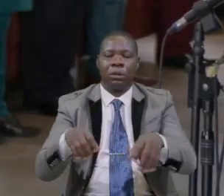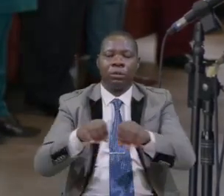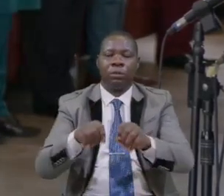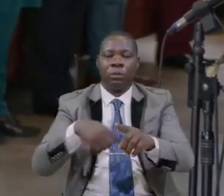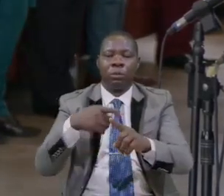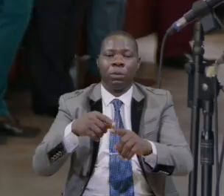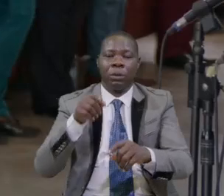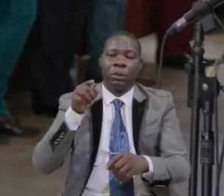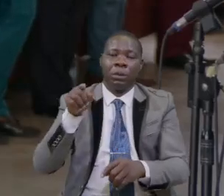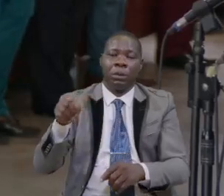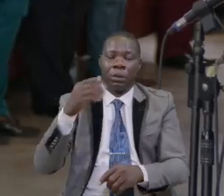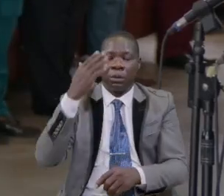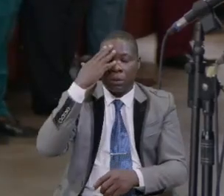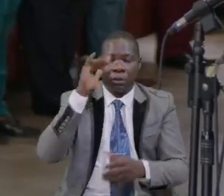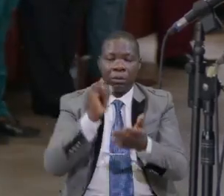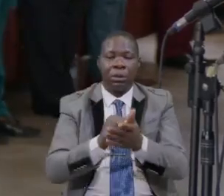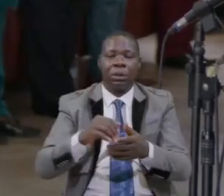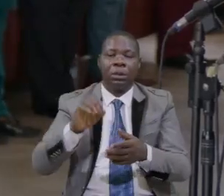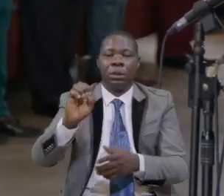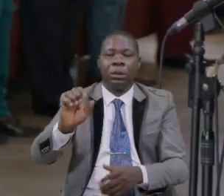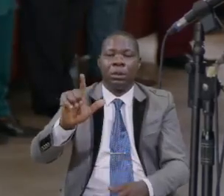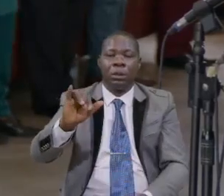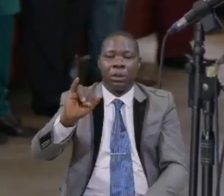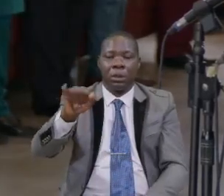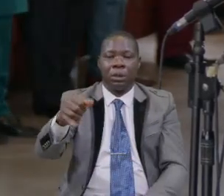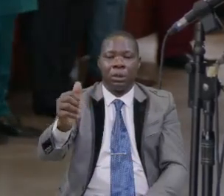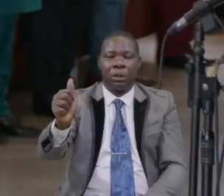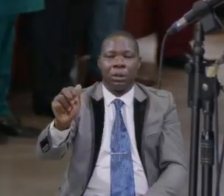that Elijah was going away,